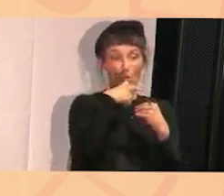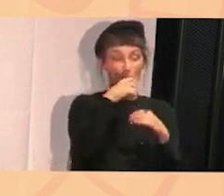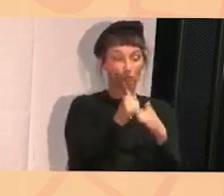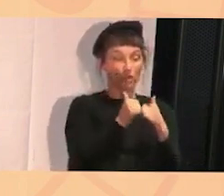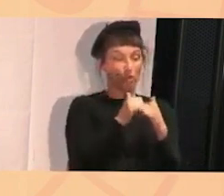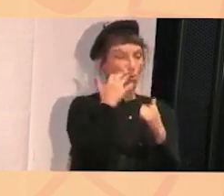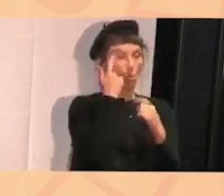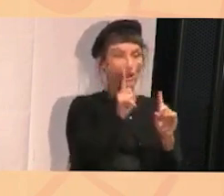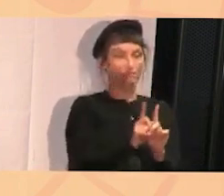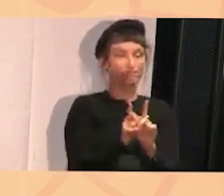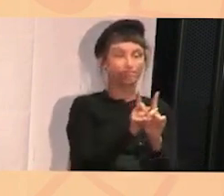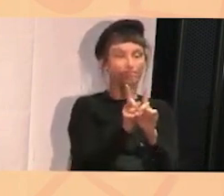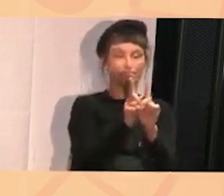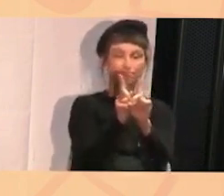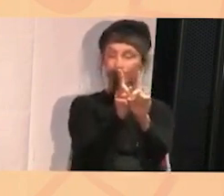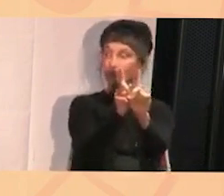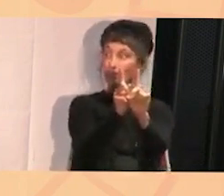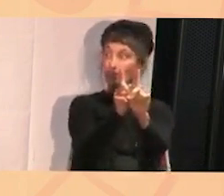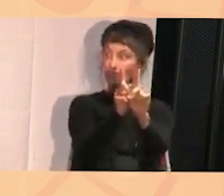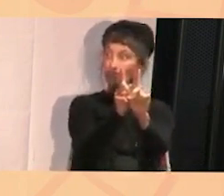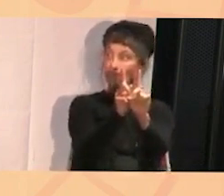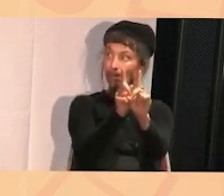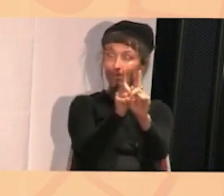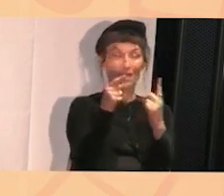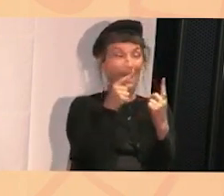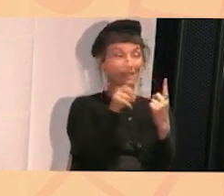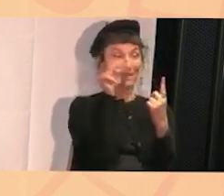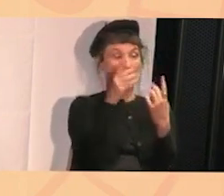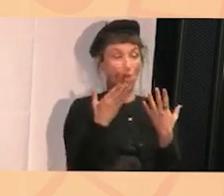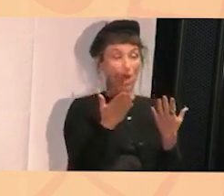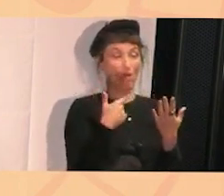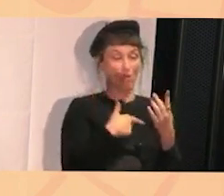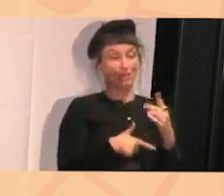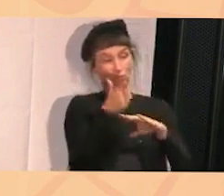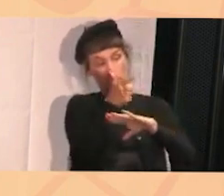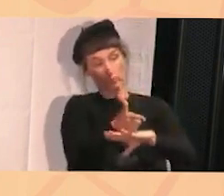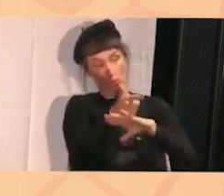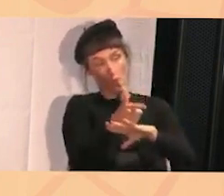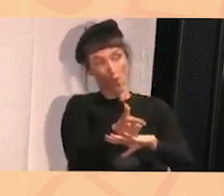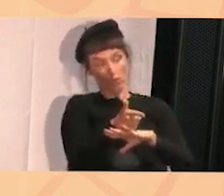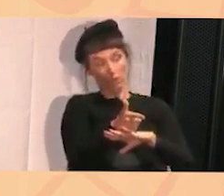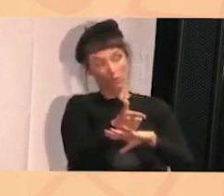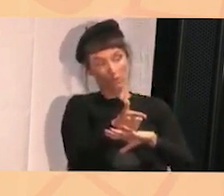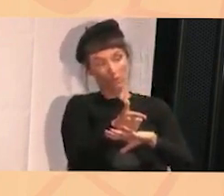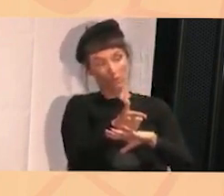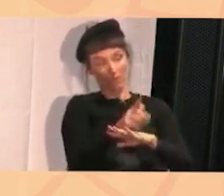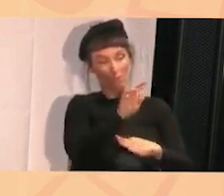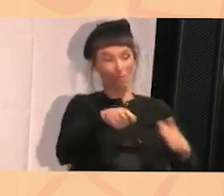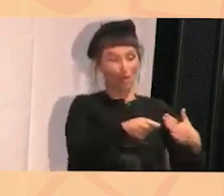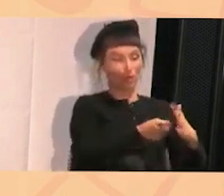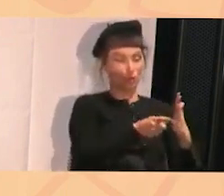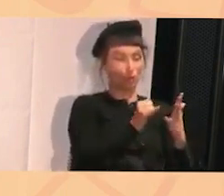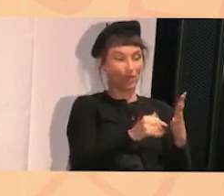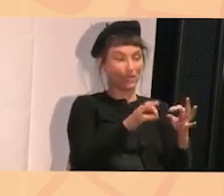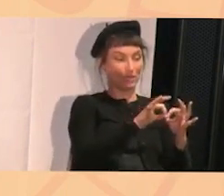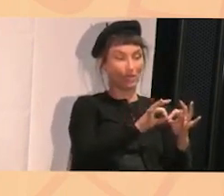and he's now allowing me to record a lot of this stuff and put on a USB, and we stick it in the car, and we